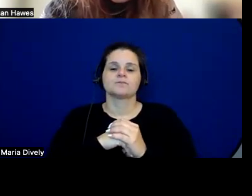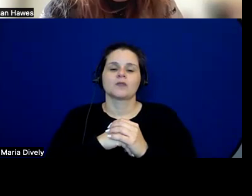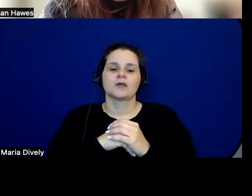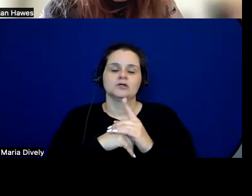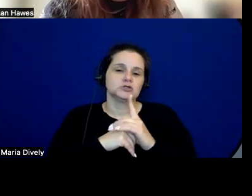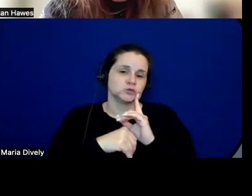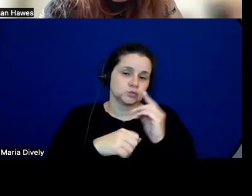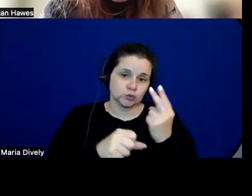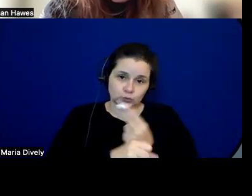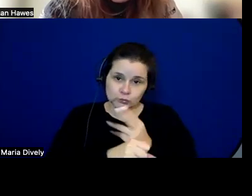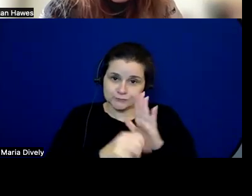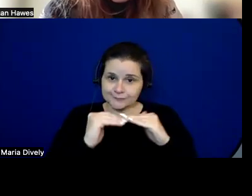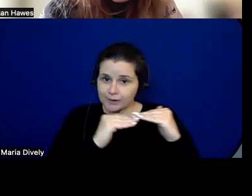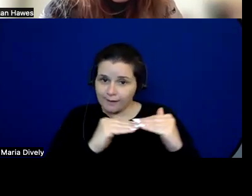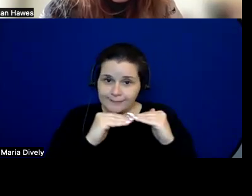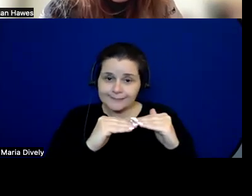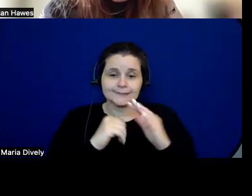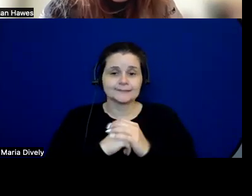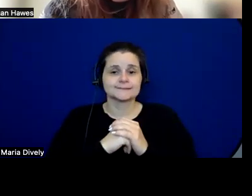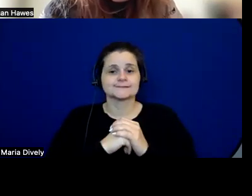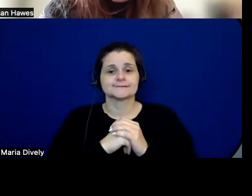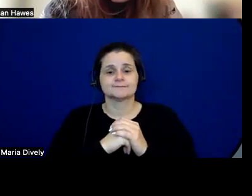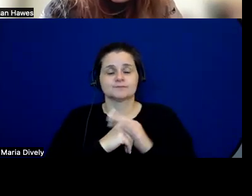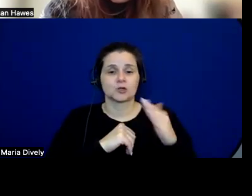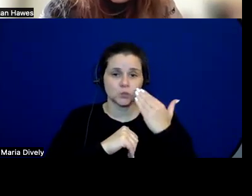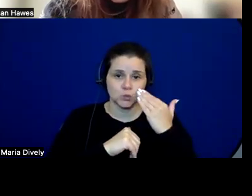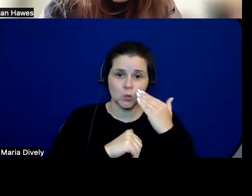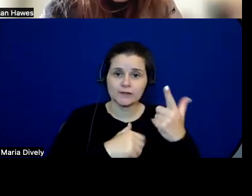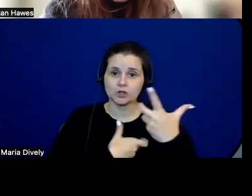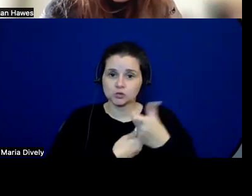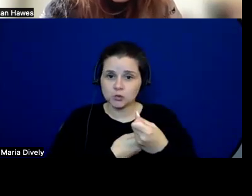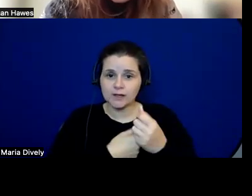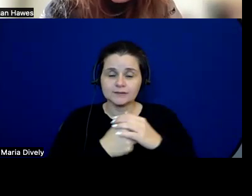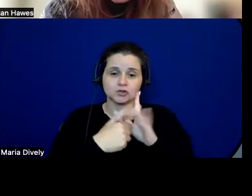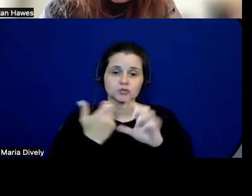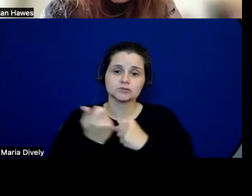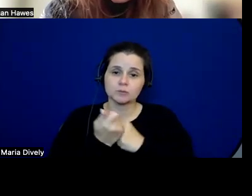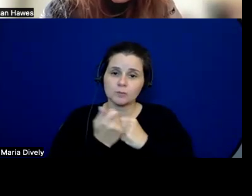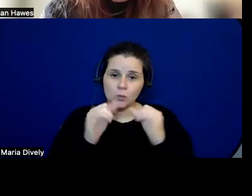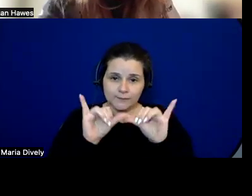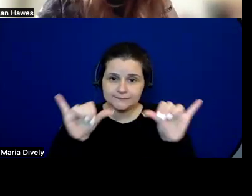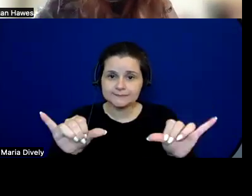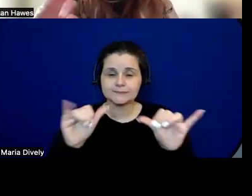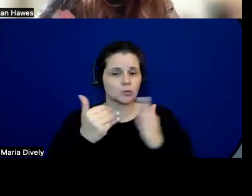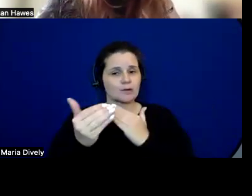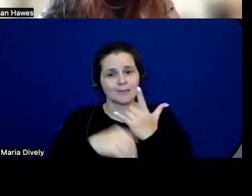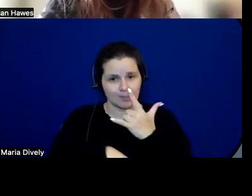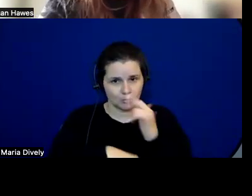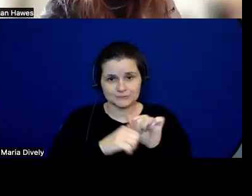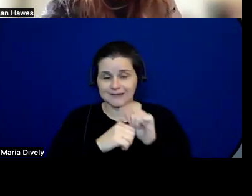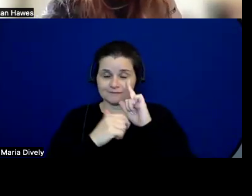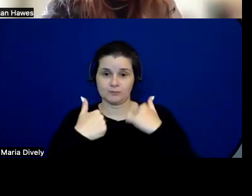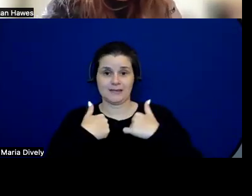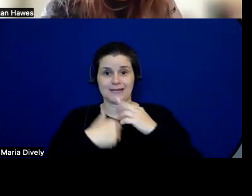of your colleagues that you know and trust, or your support systems, whatever those are. For me, that also